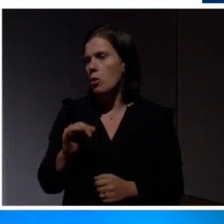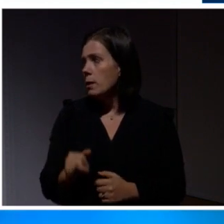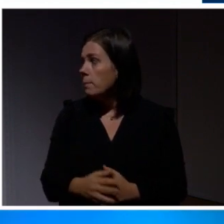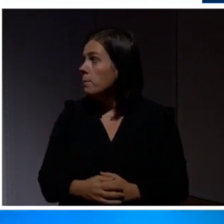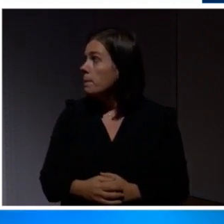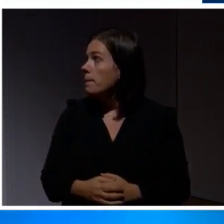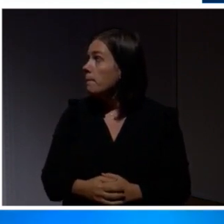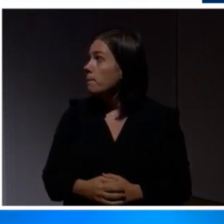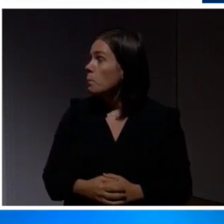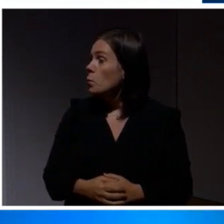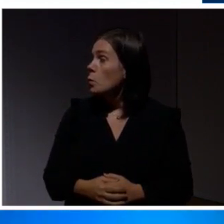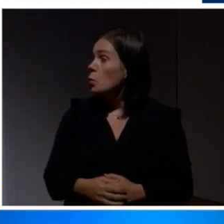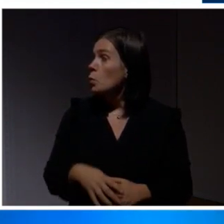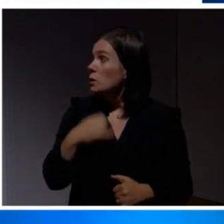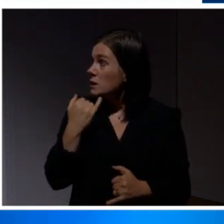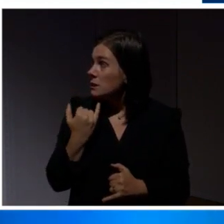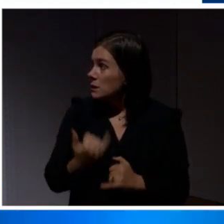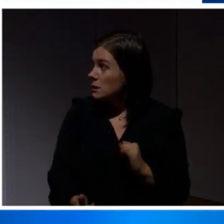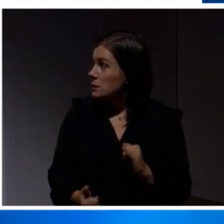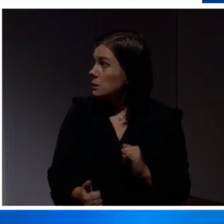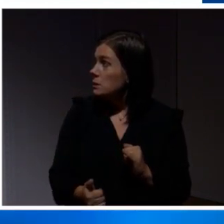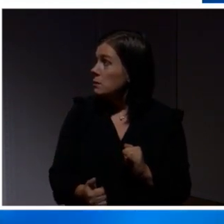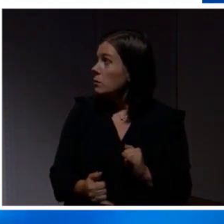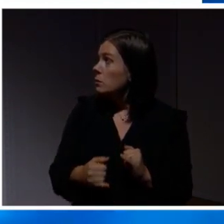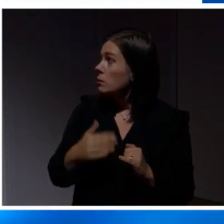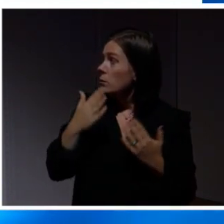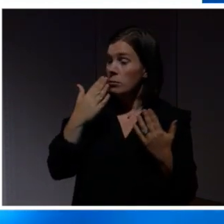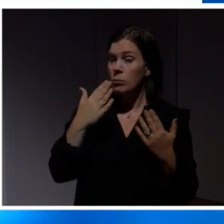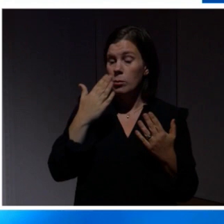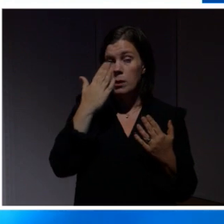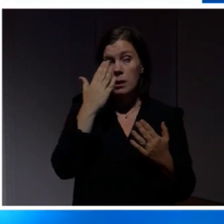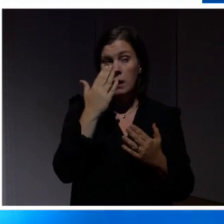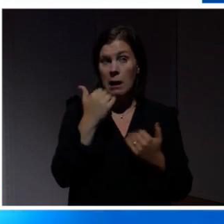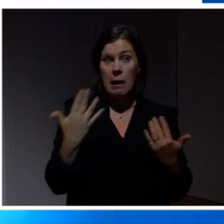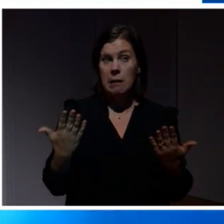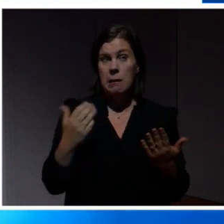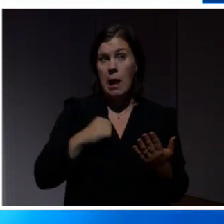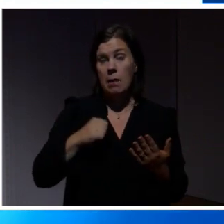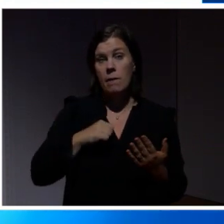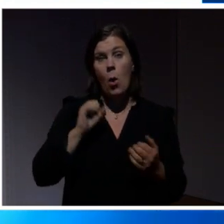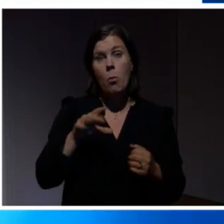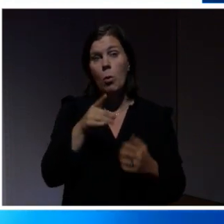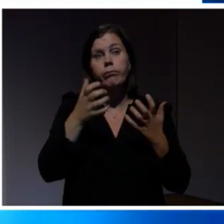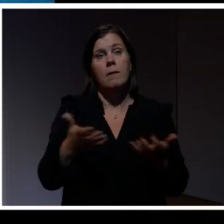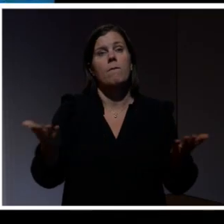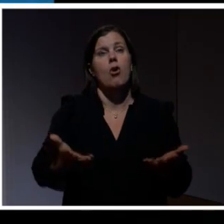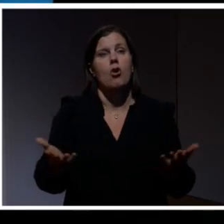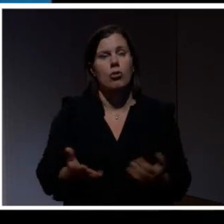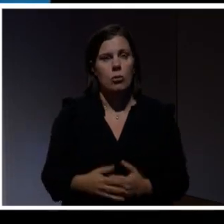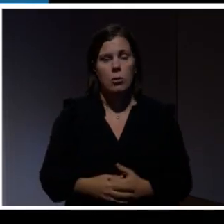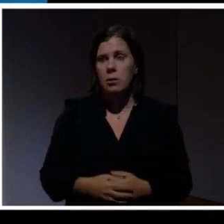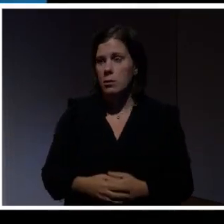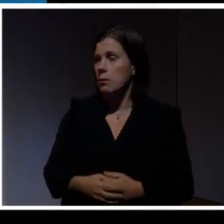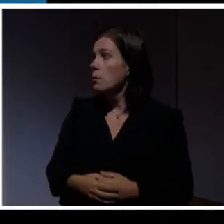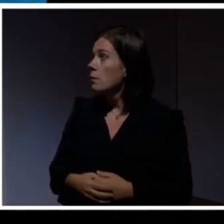And lastly, you cannot scale something if you don't know how. And this is another challenge that